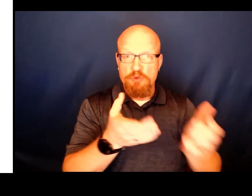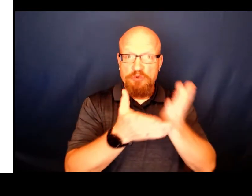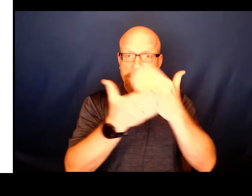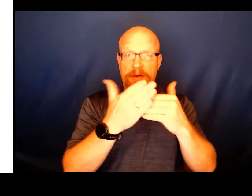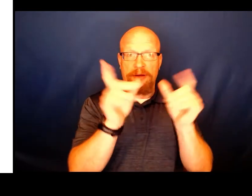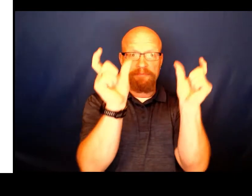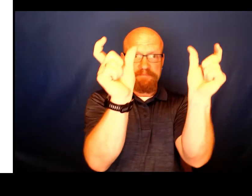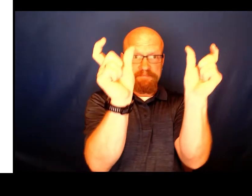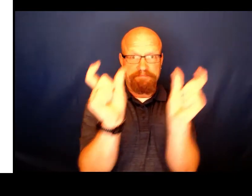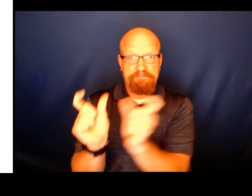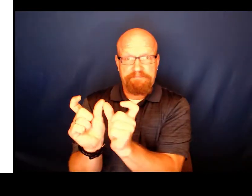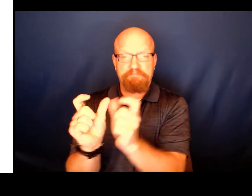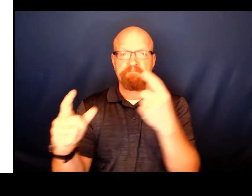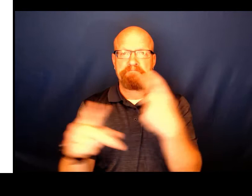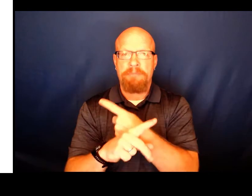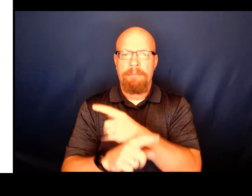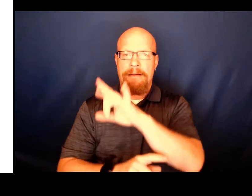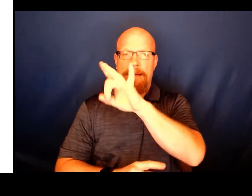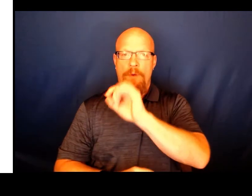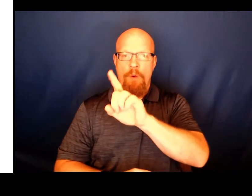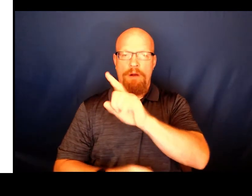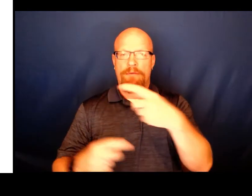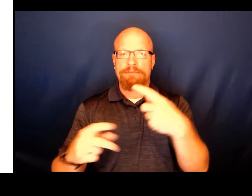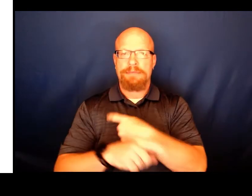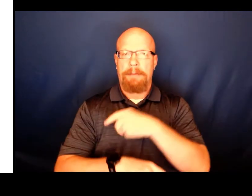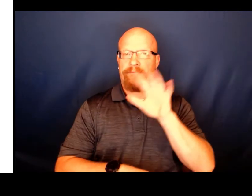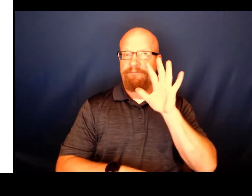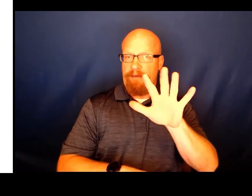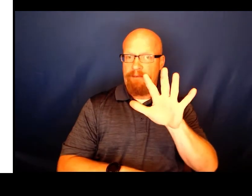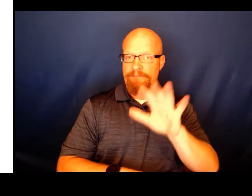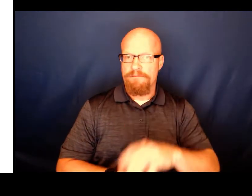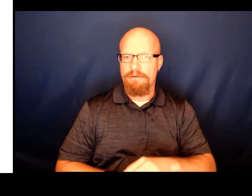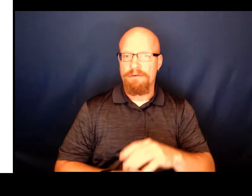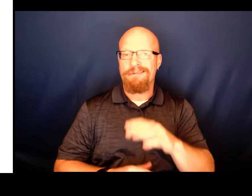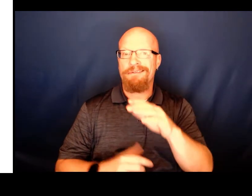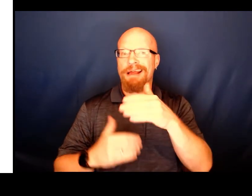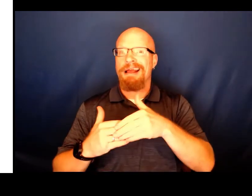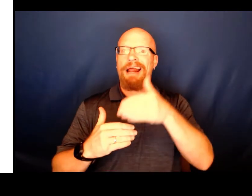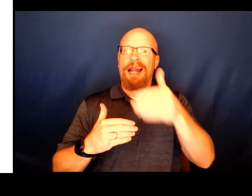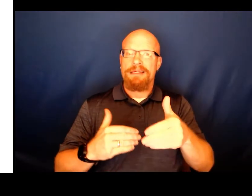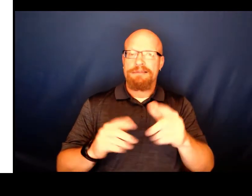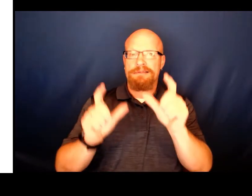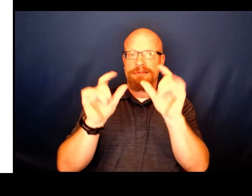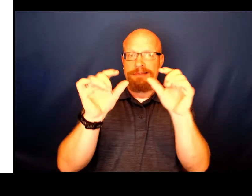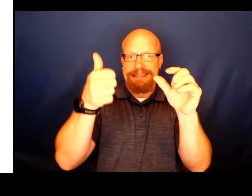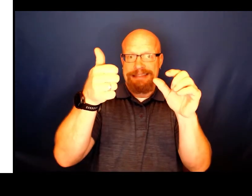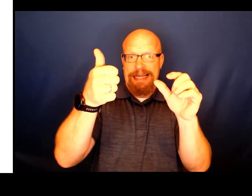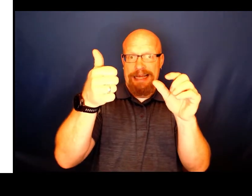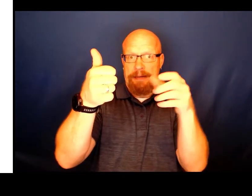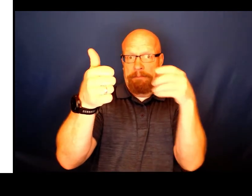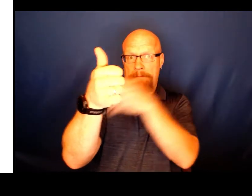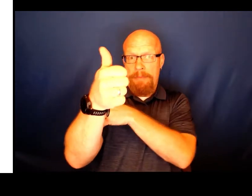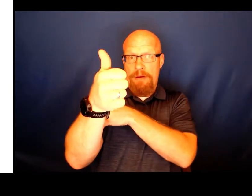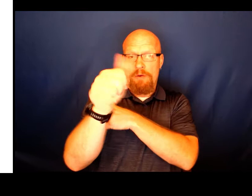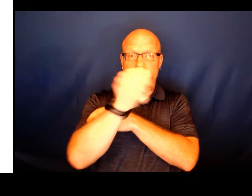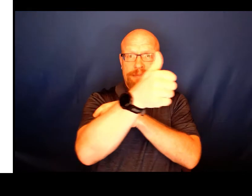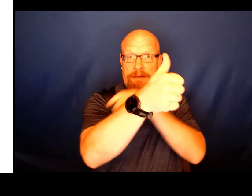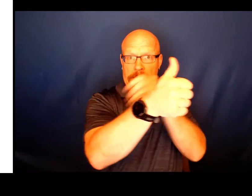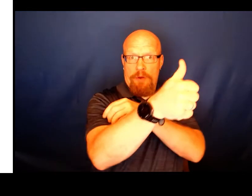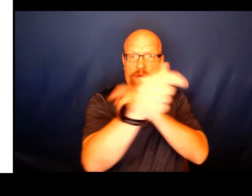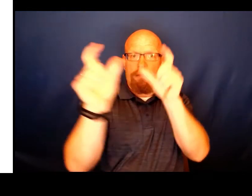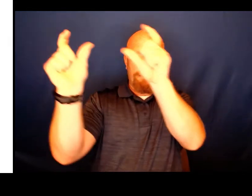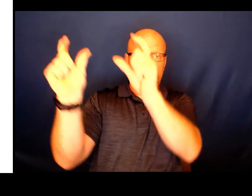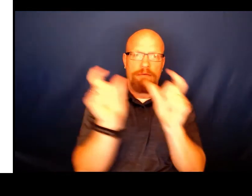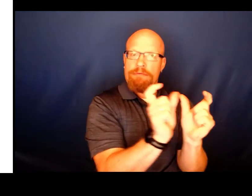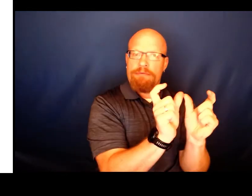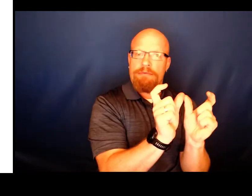First part is to move the numbers over 8.1 times 5. Now the next, we take the powers of 10